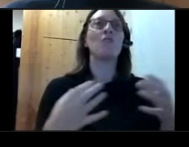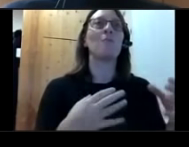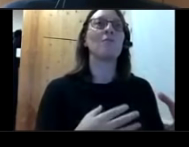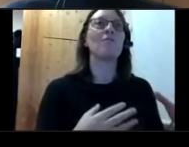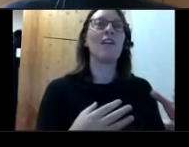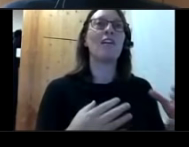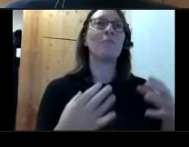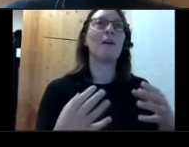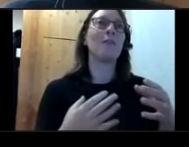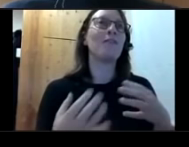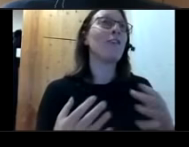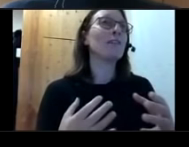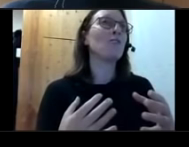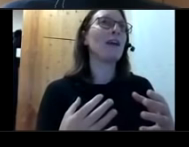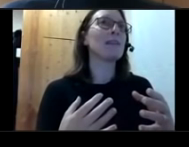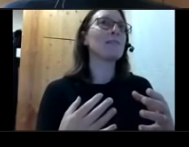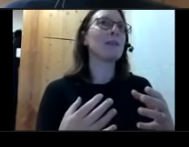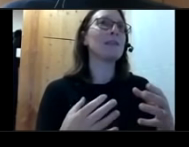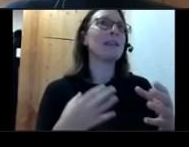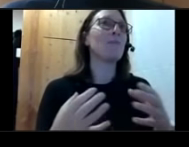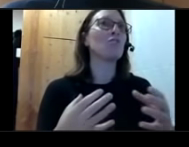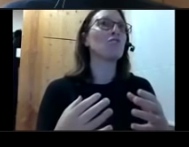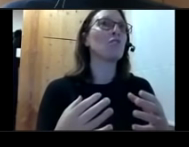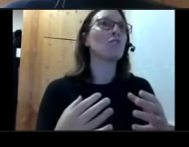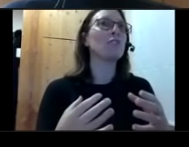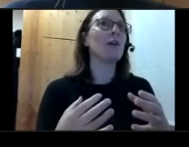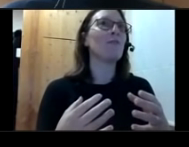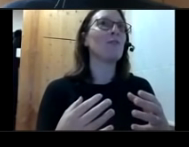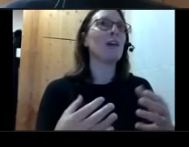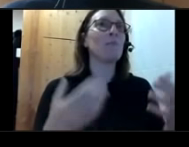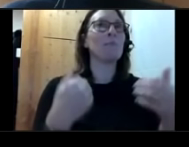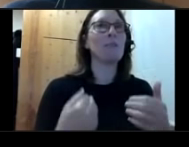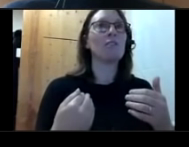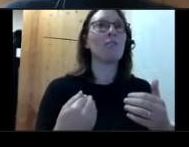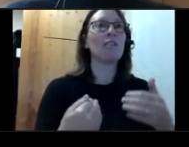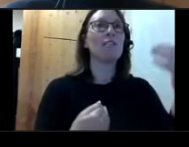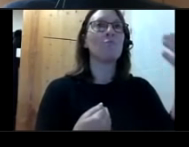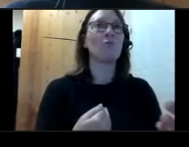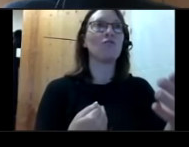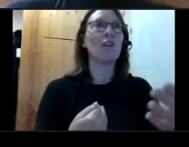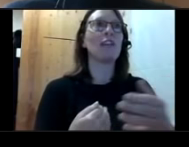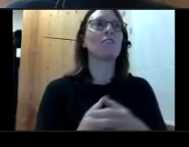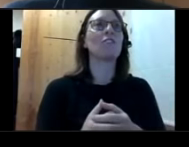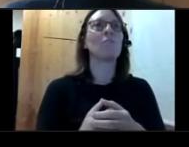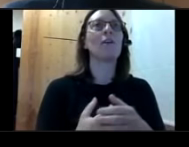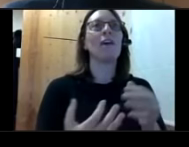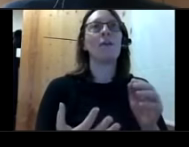Which members of staff might be affecting your accessibility and how much control do you have over that built into the systems or in training to them?